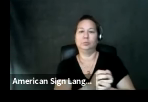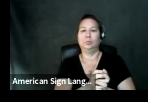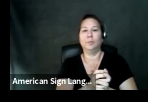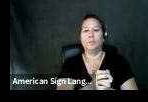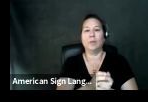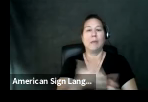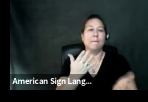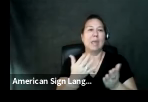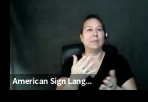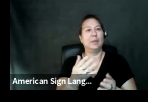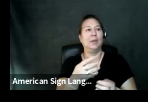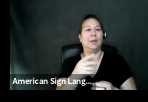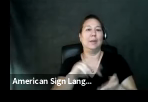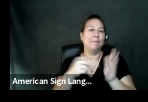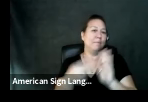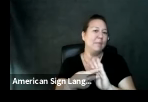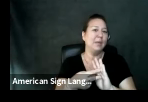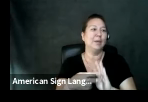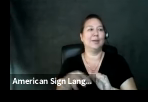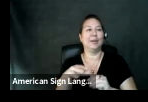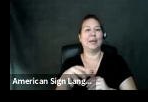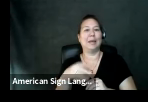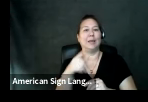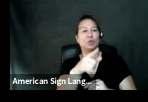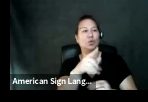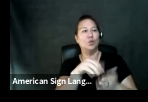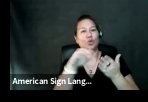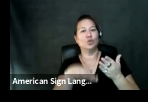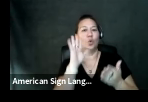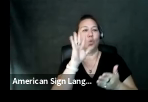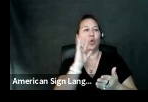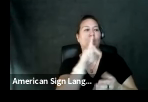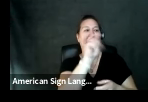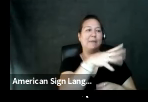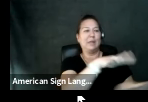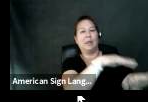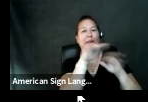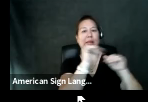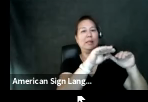It may look like a special day class for a portion of the day, but it truly